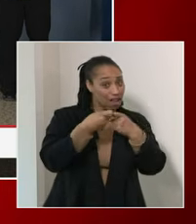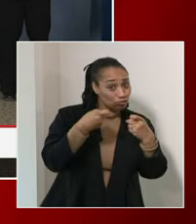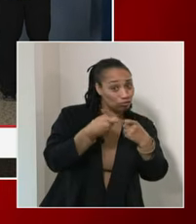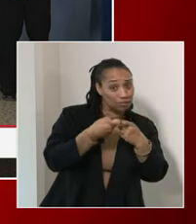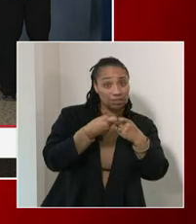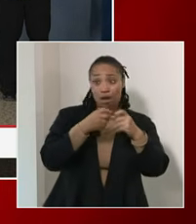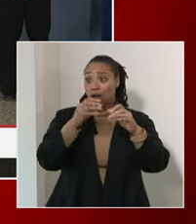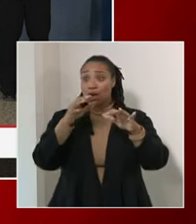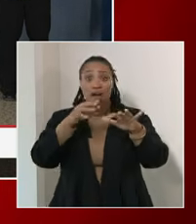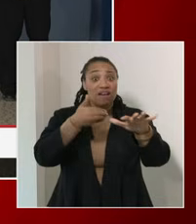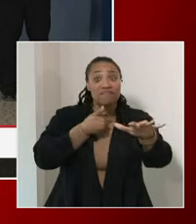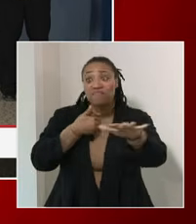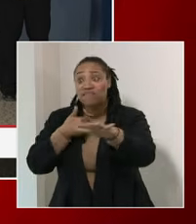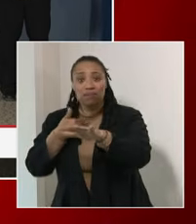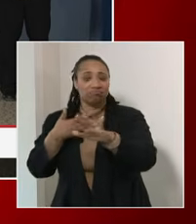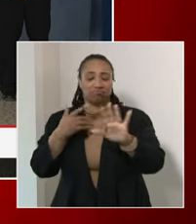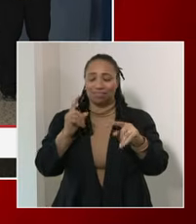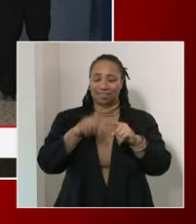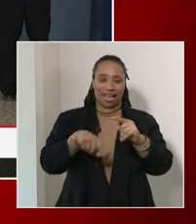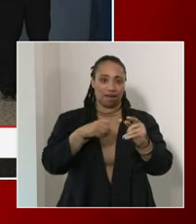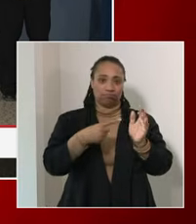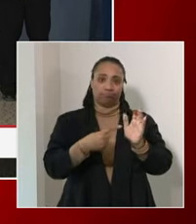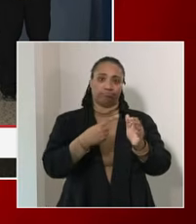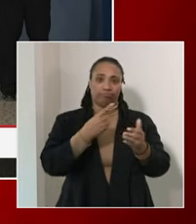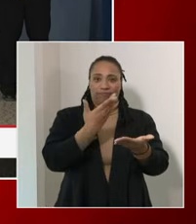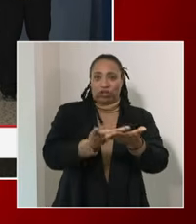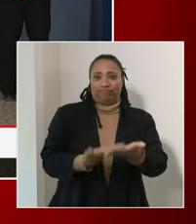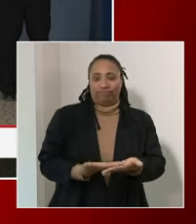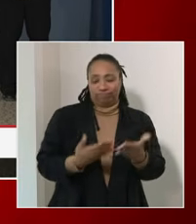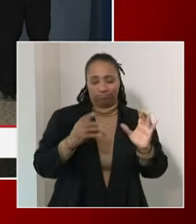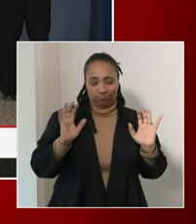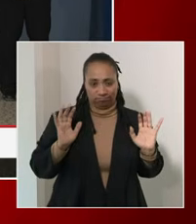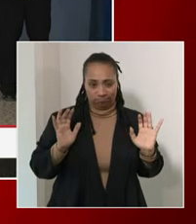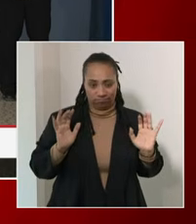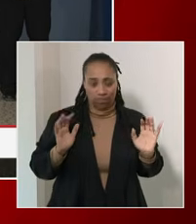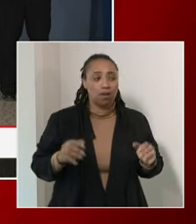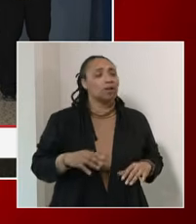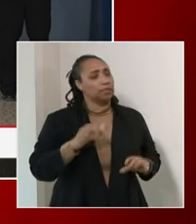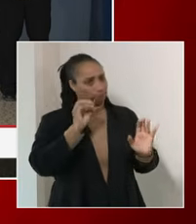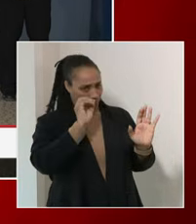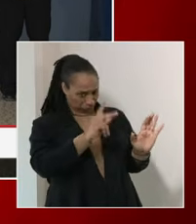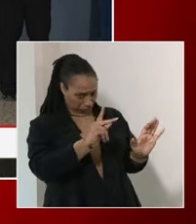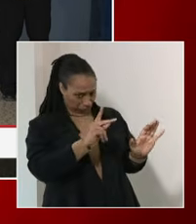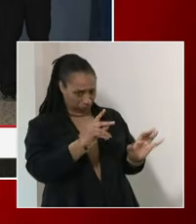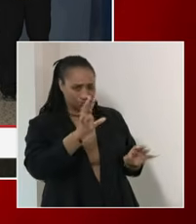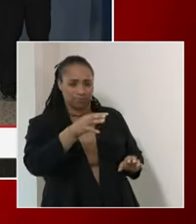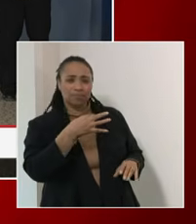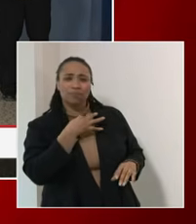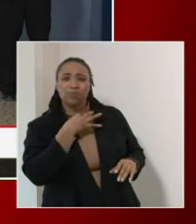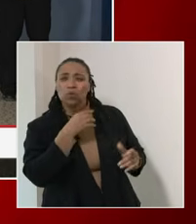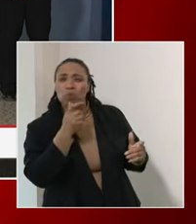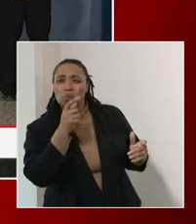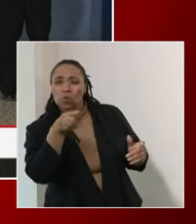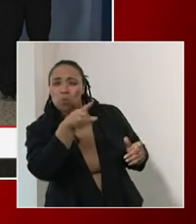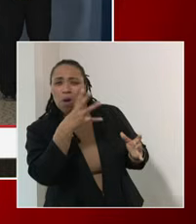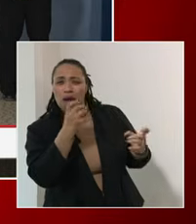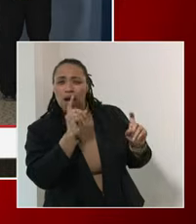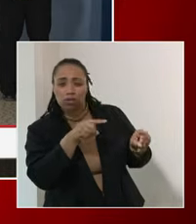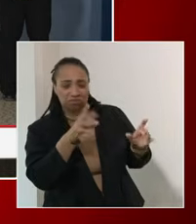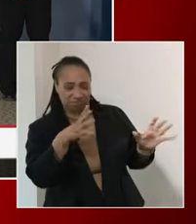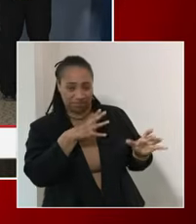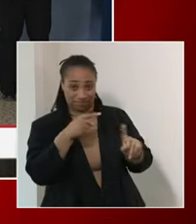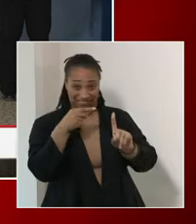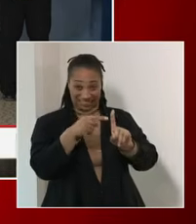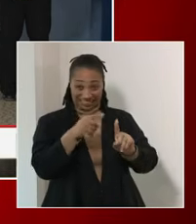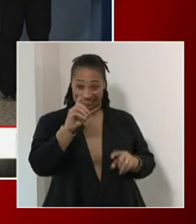And then there are also council members for the mayor, or I don't know if DPW wants to address this, but there are council members, at least 2 of them, who